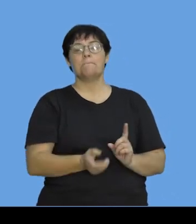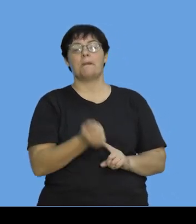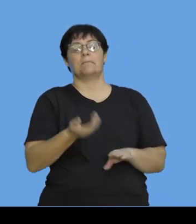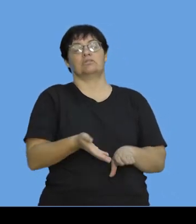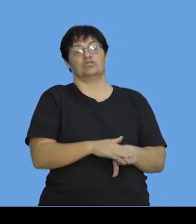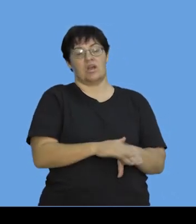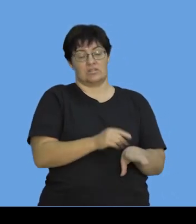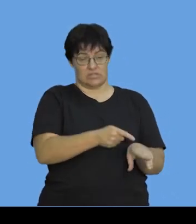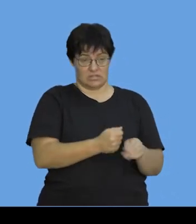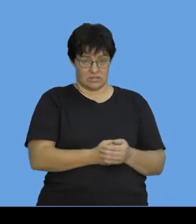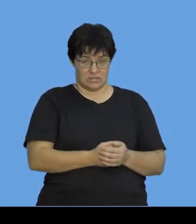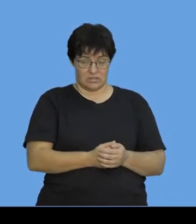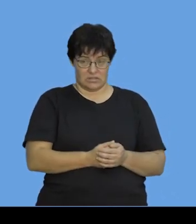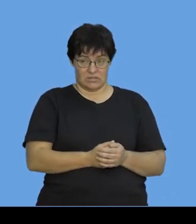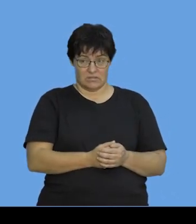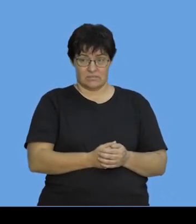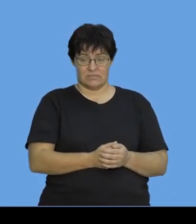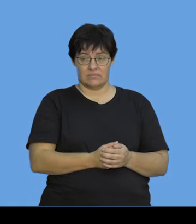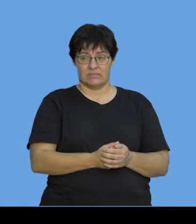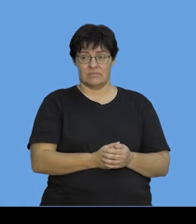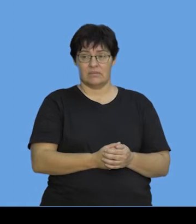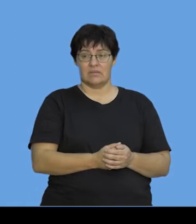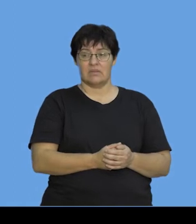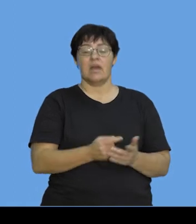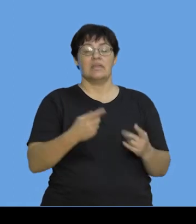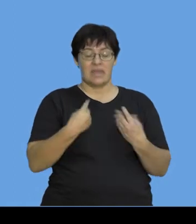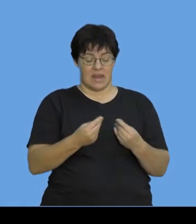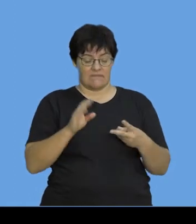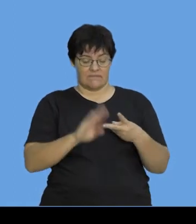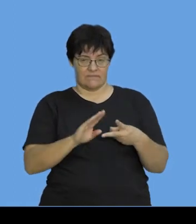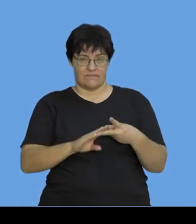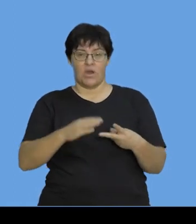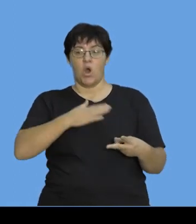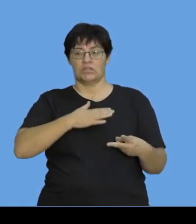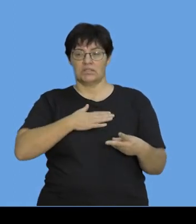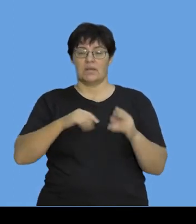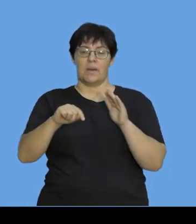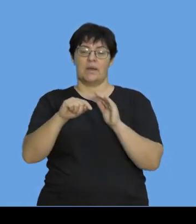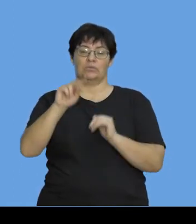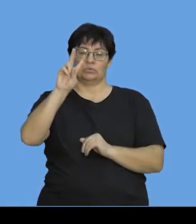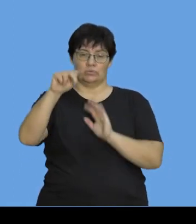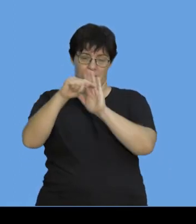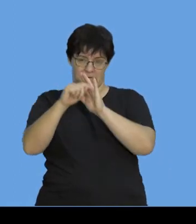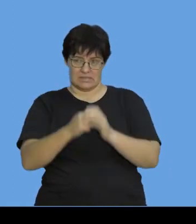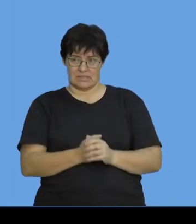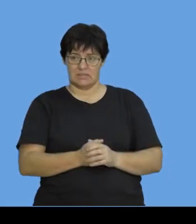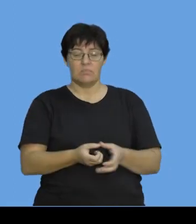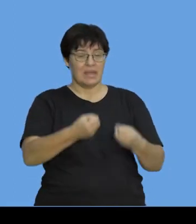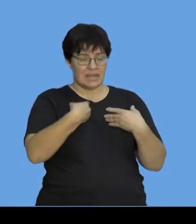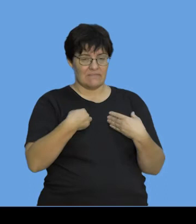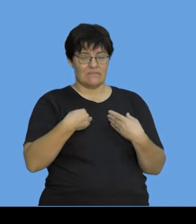charge or the oxidation number. We'll talk about that later, okay, and then oxygen 2-, which gives us the formula